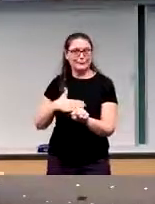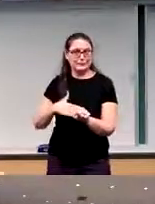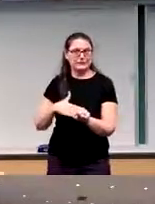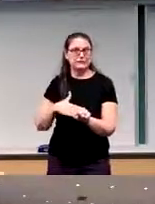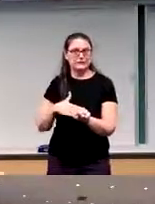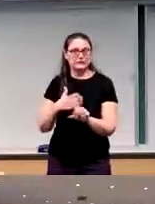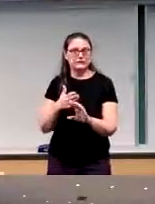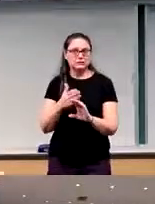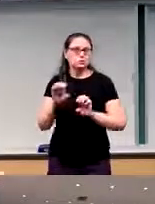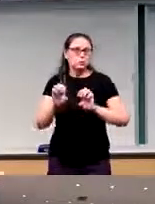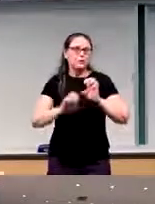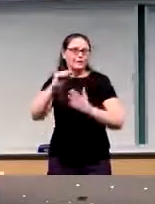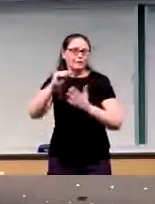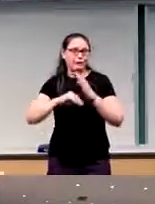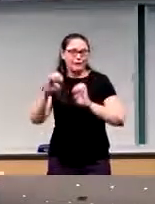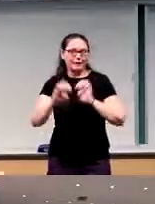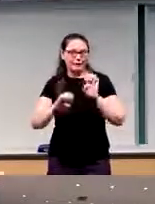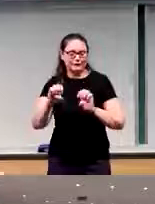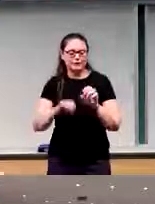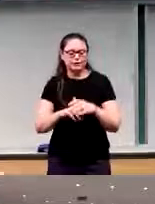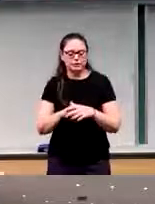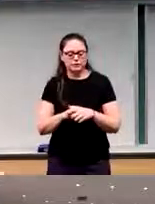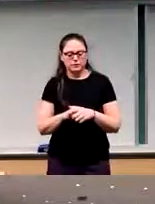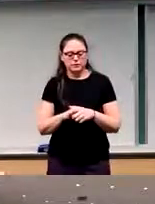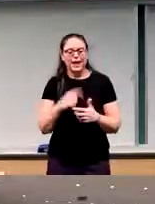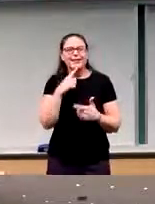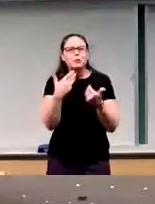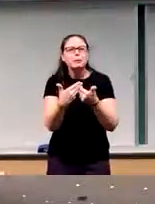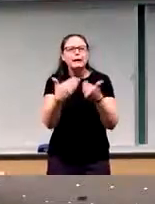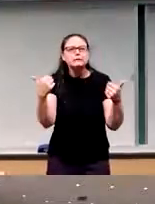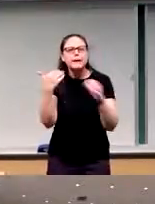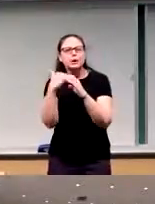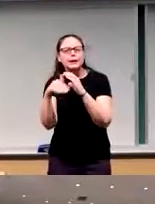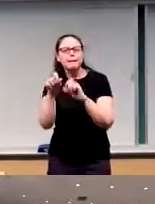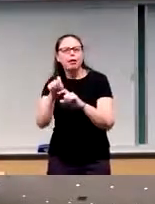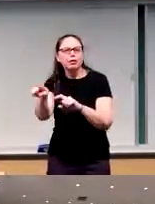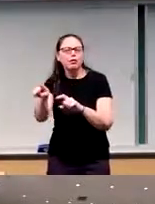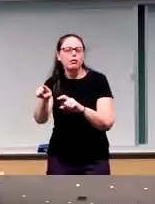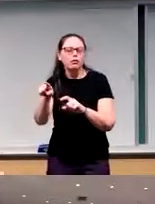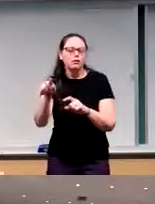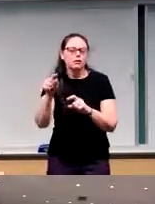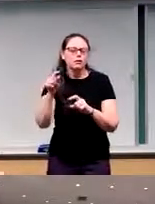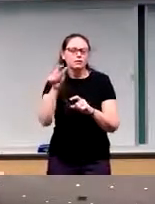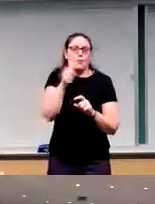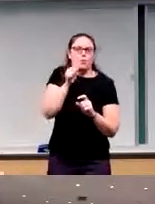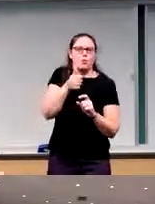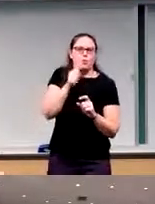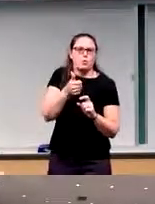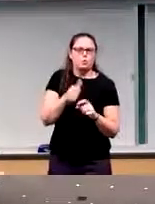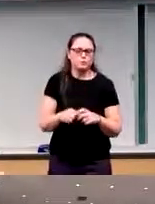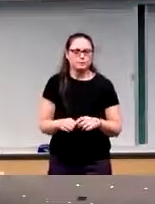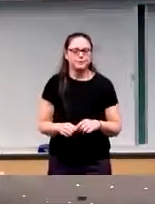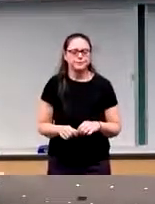your evaluation, and I'm told there will be a separate email going out tomorrow.